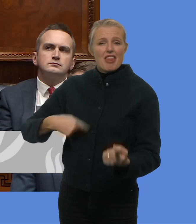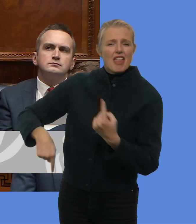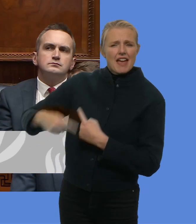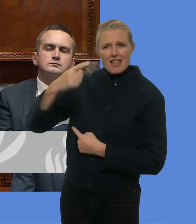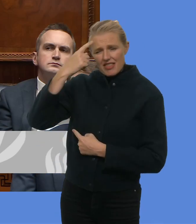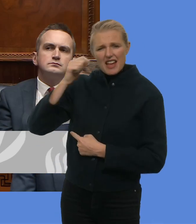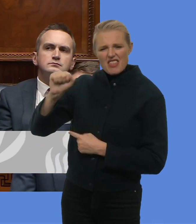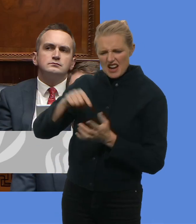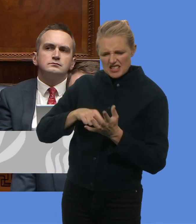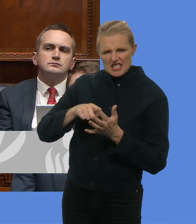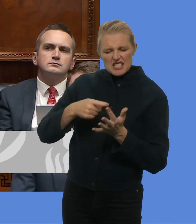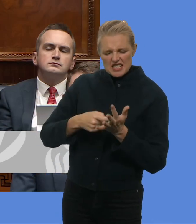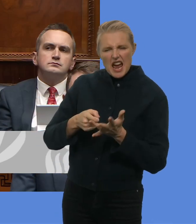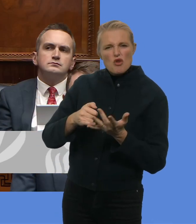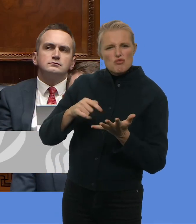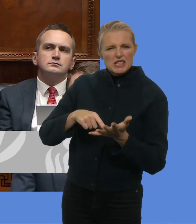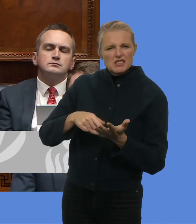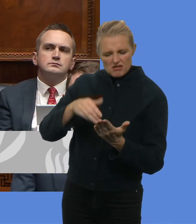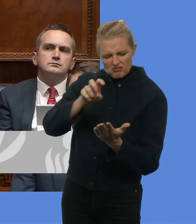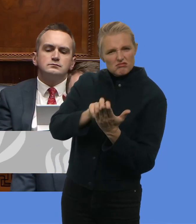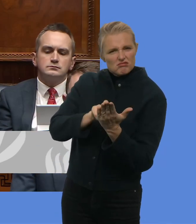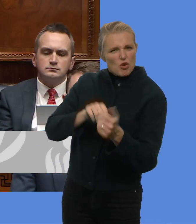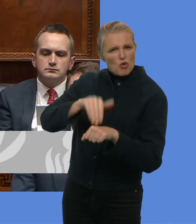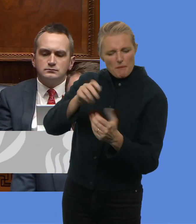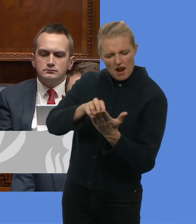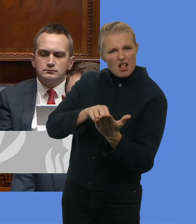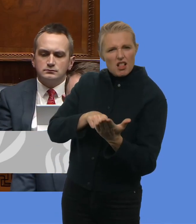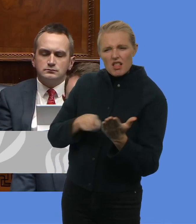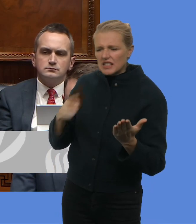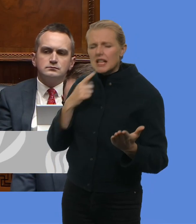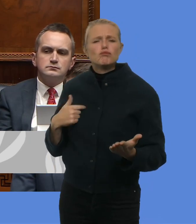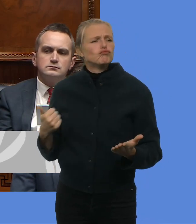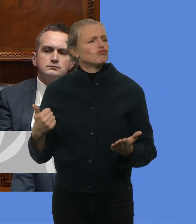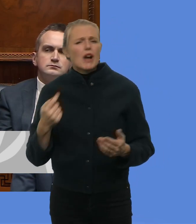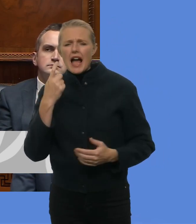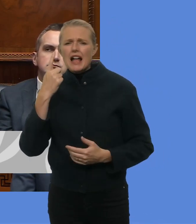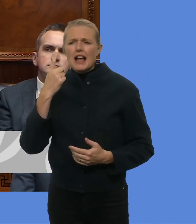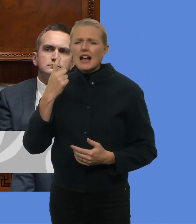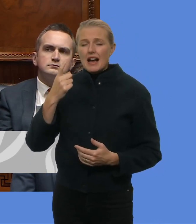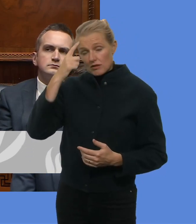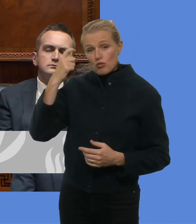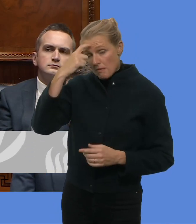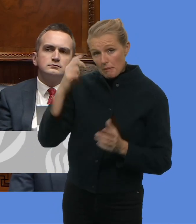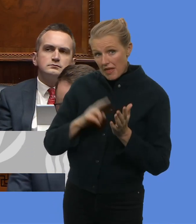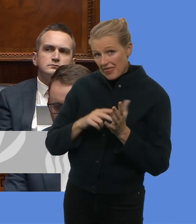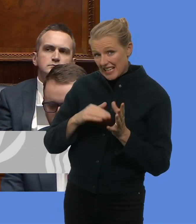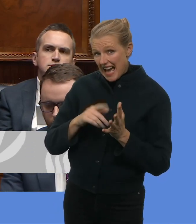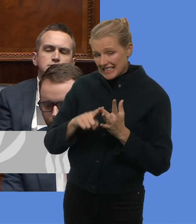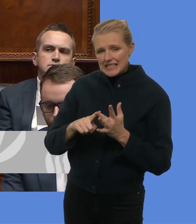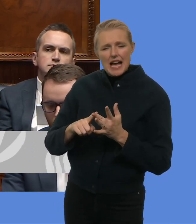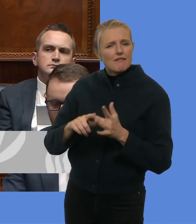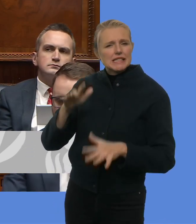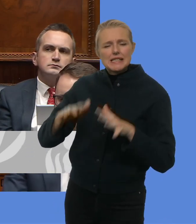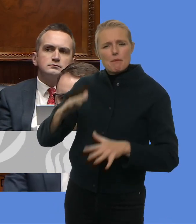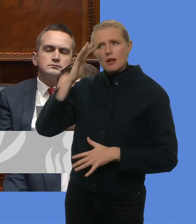terrorist acts and convictions are in some way justified. History would record that the Nazis had a similar ideology. So